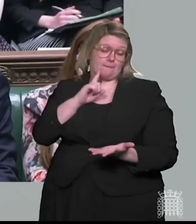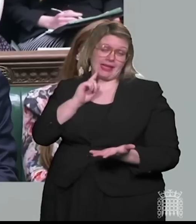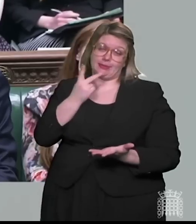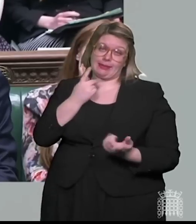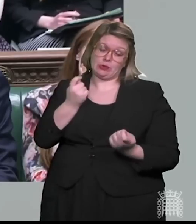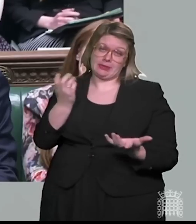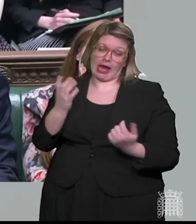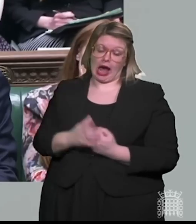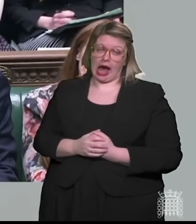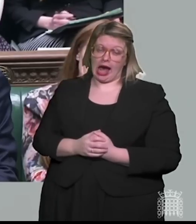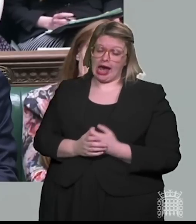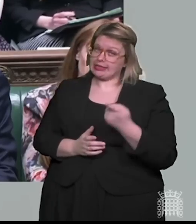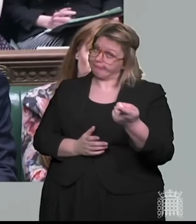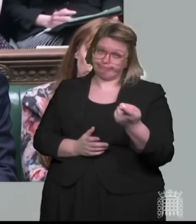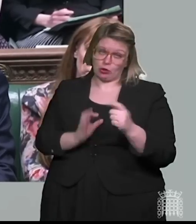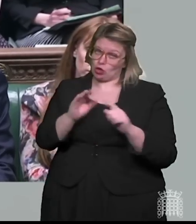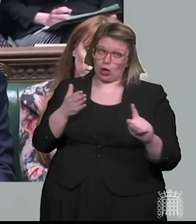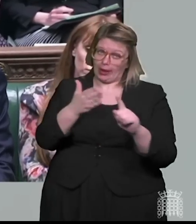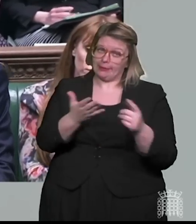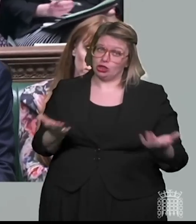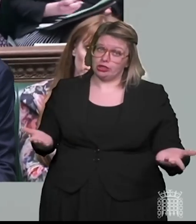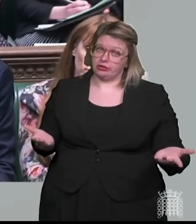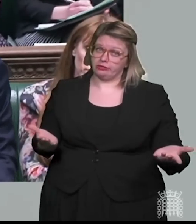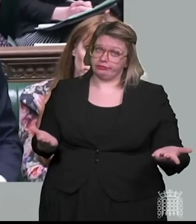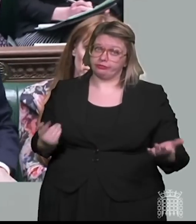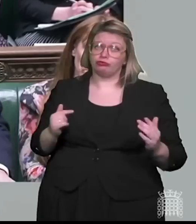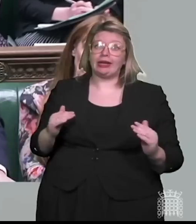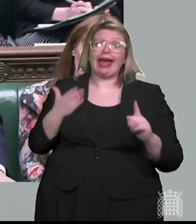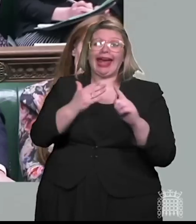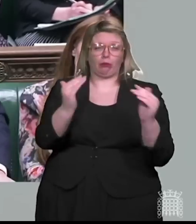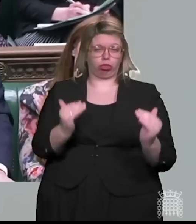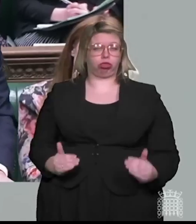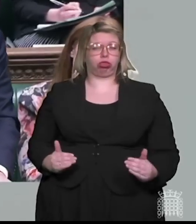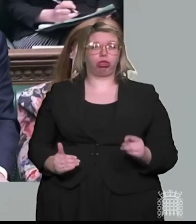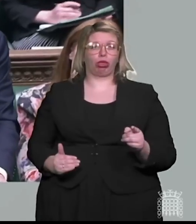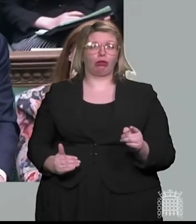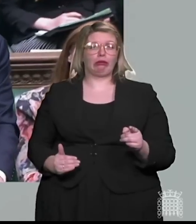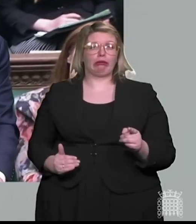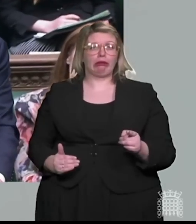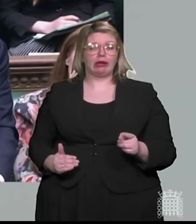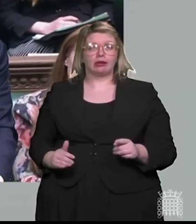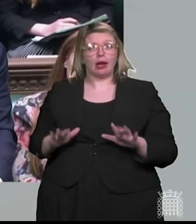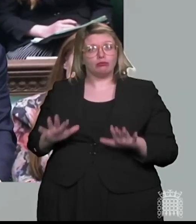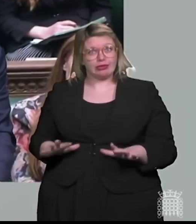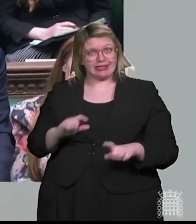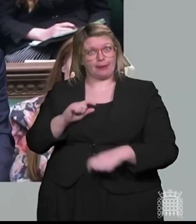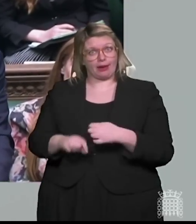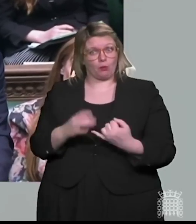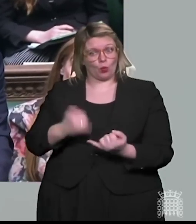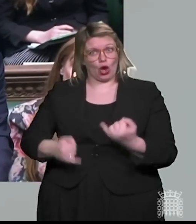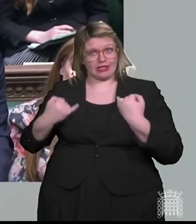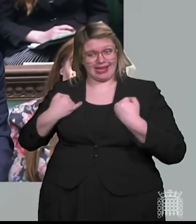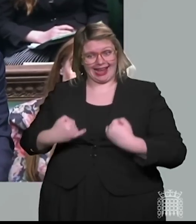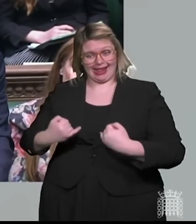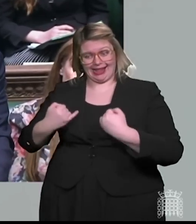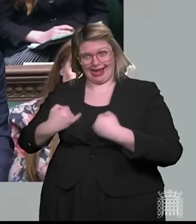of ambition, that is it. Because the reality is the country getting sicker is a country getting